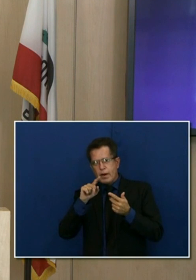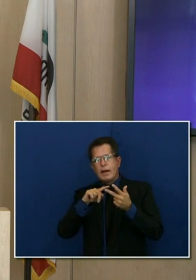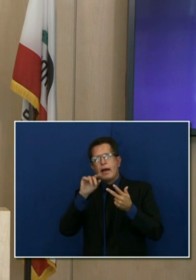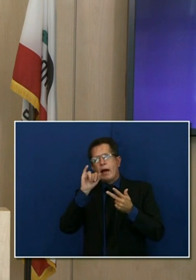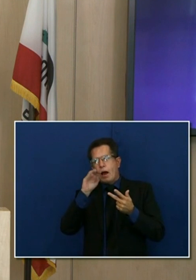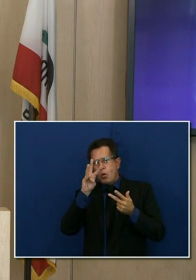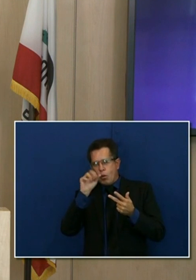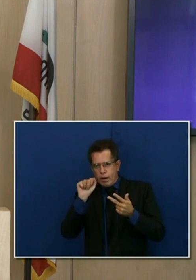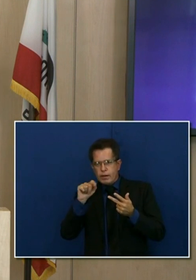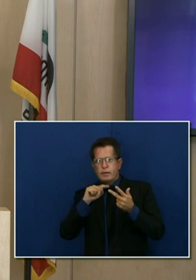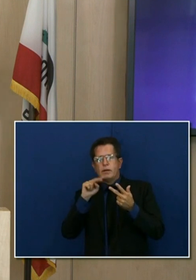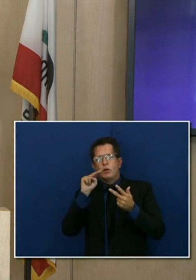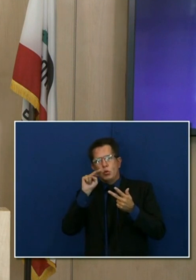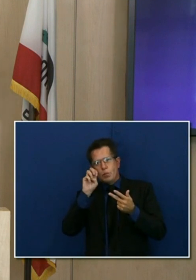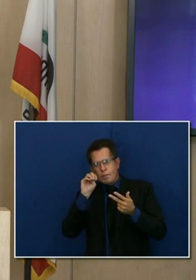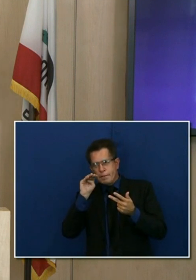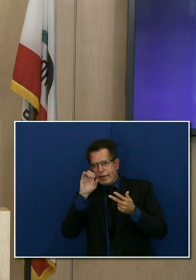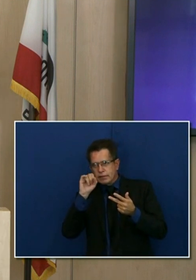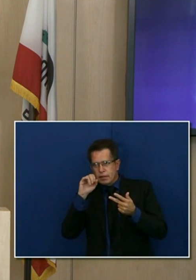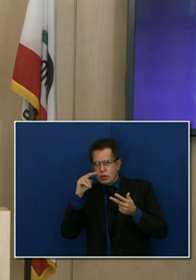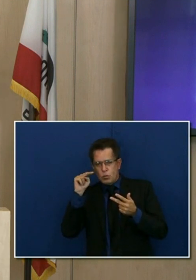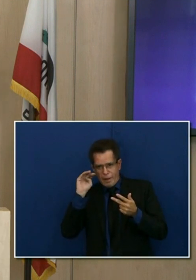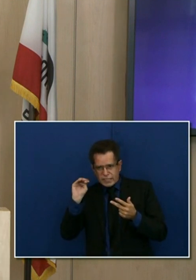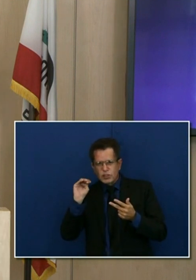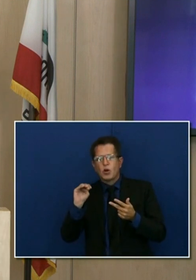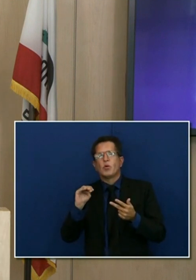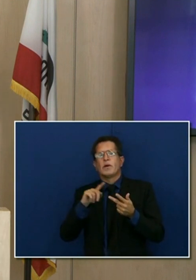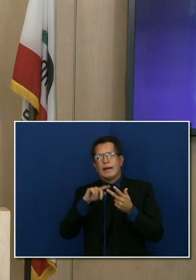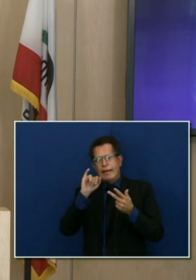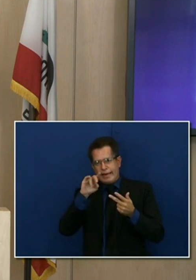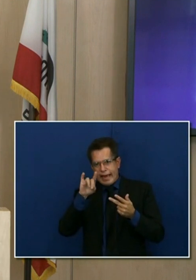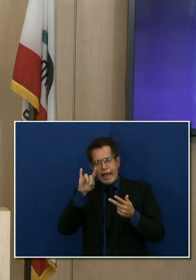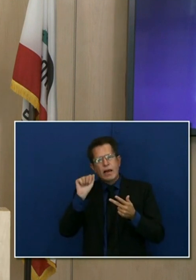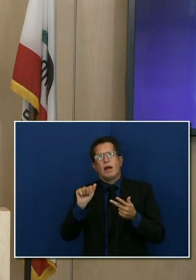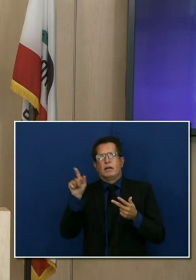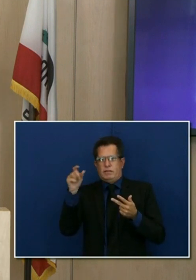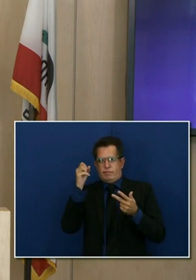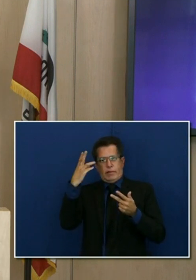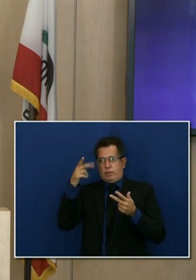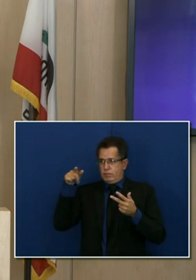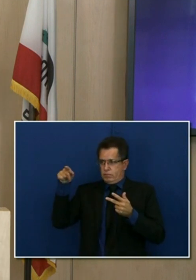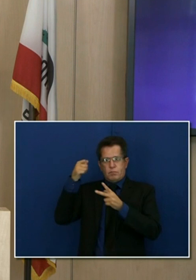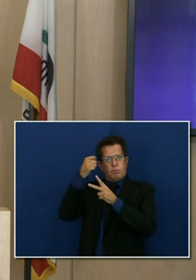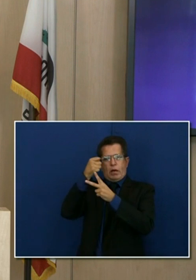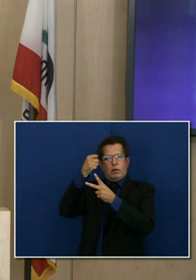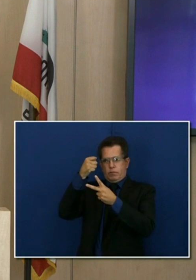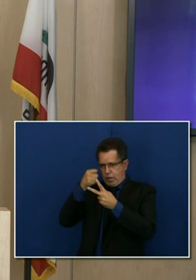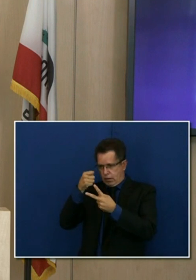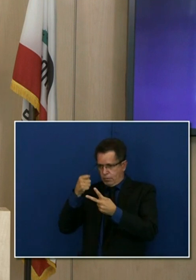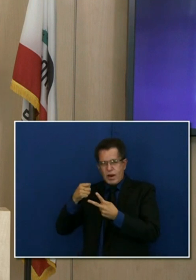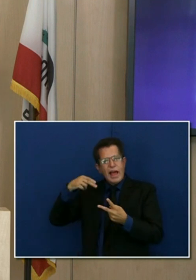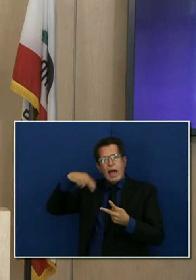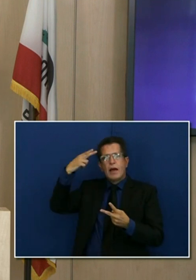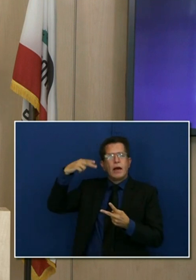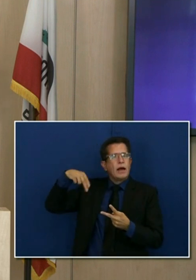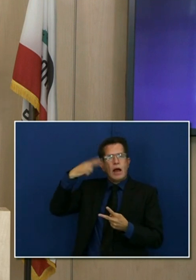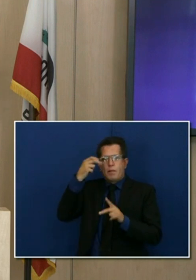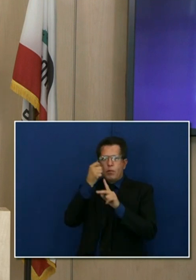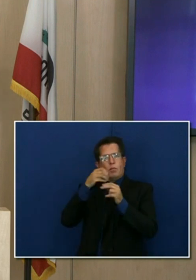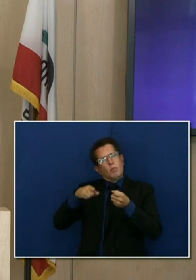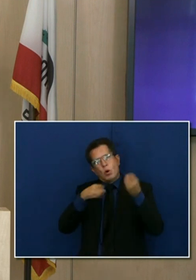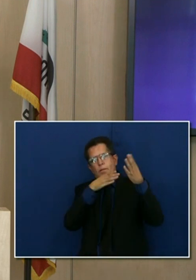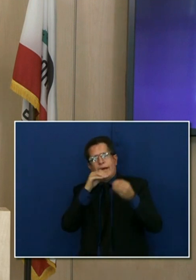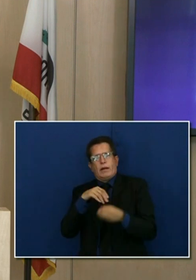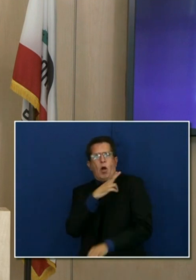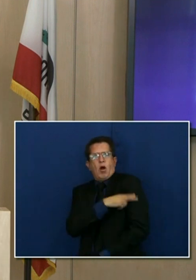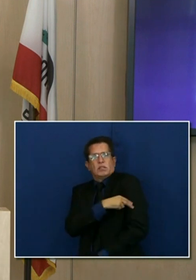Indiana, Nebraska, North Dakota, New Mexico are all reporting record high hospitalizations and significant strains on their healthcare system